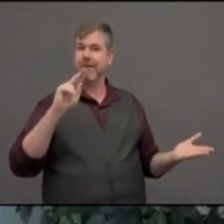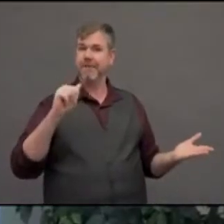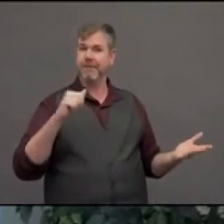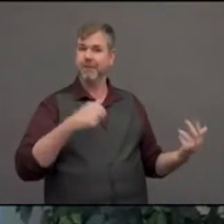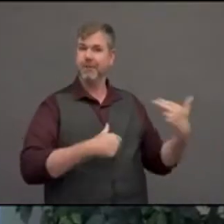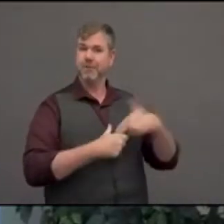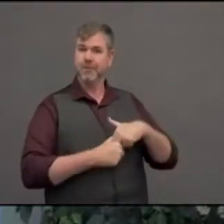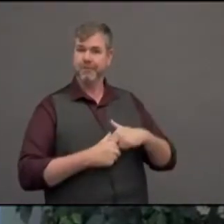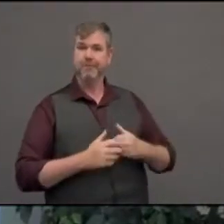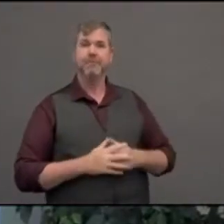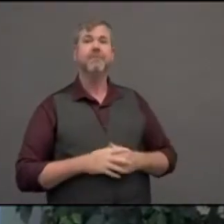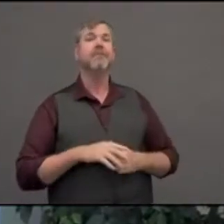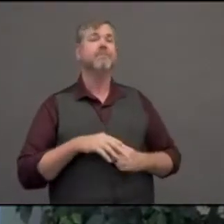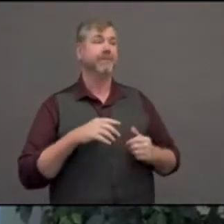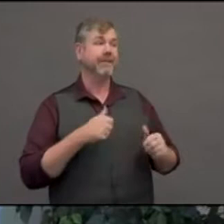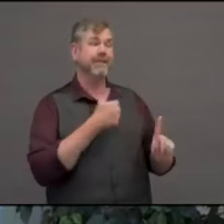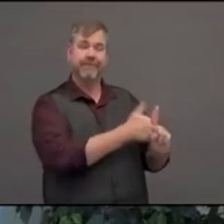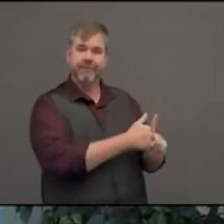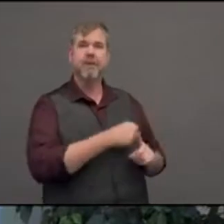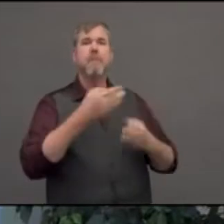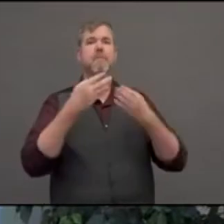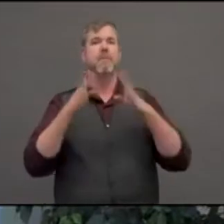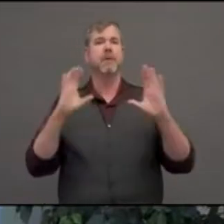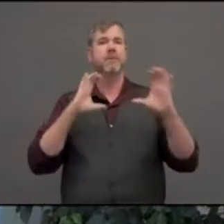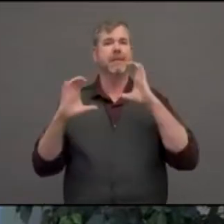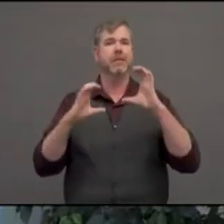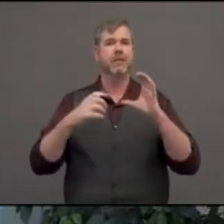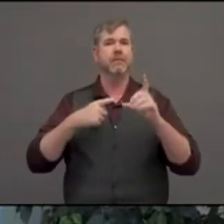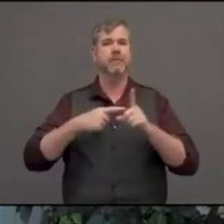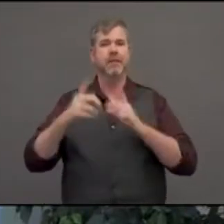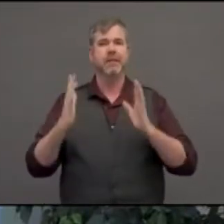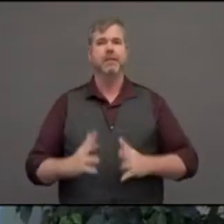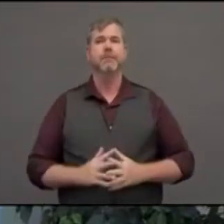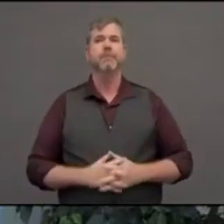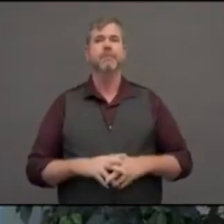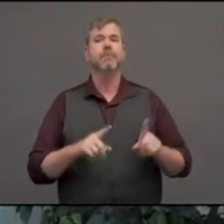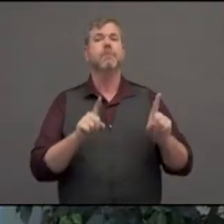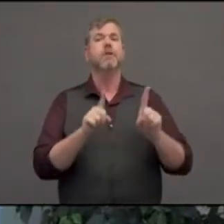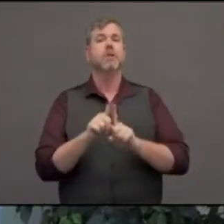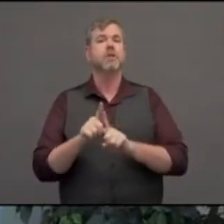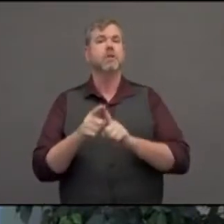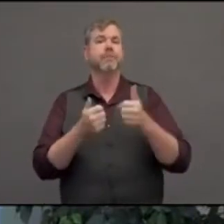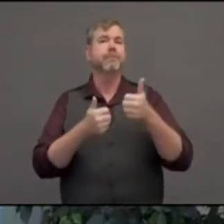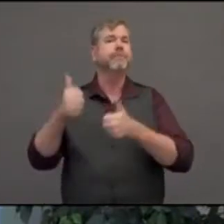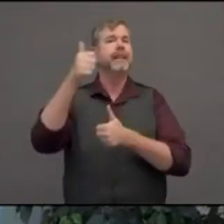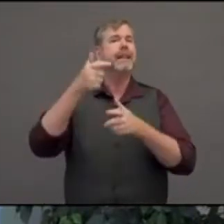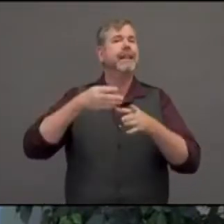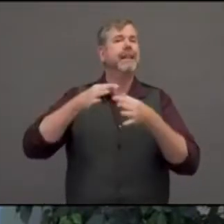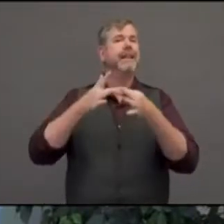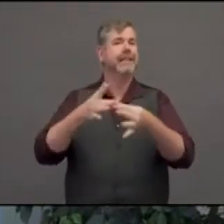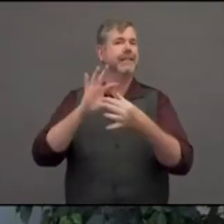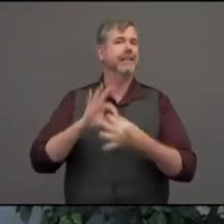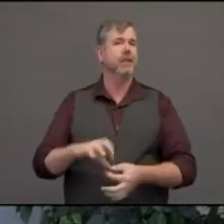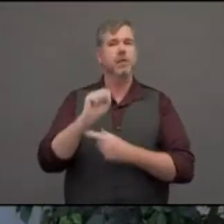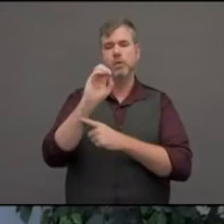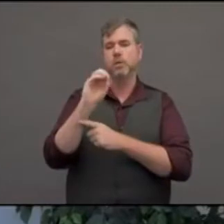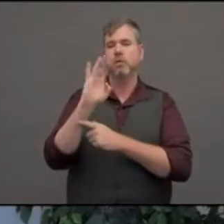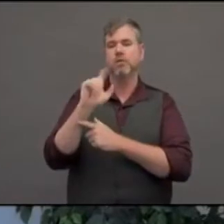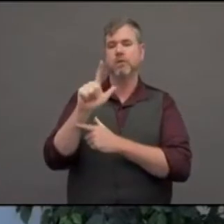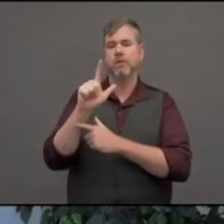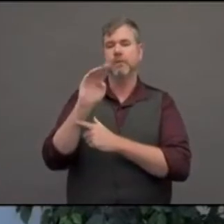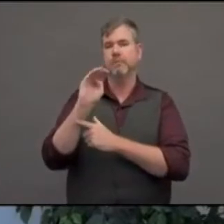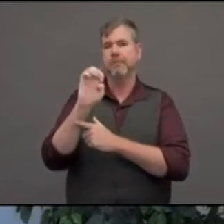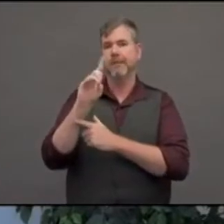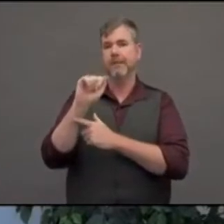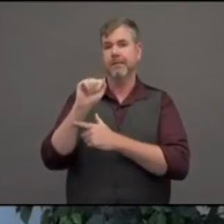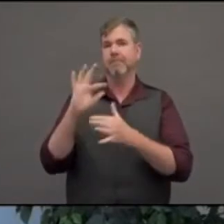Emergency Operations Center, as well as lead for our social media messaging. You know, I want to bring up